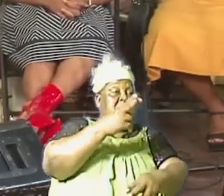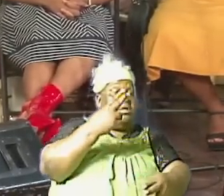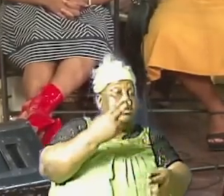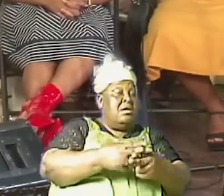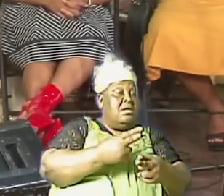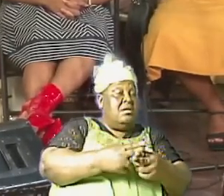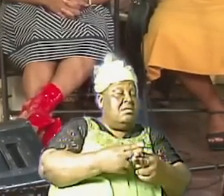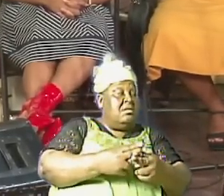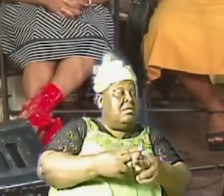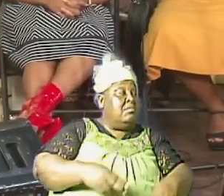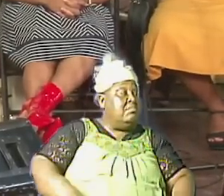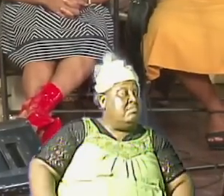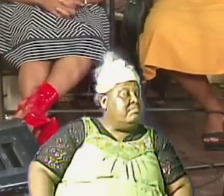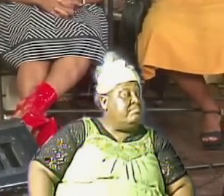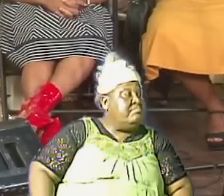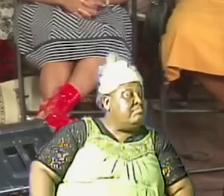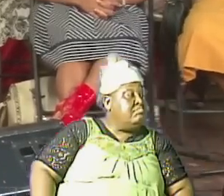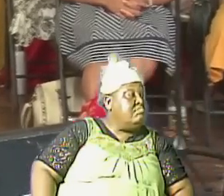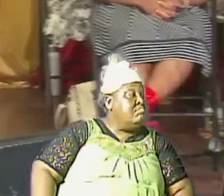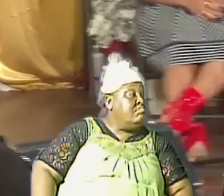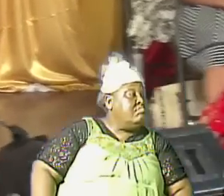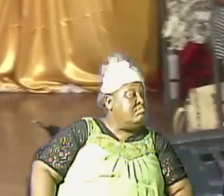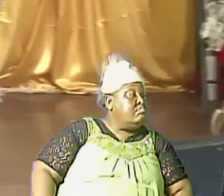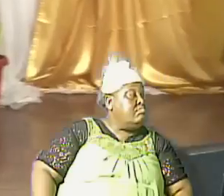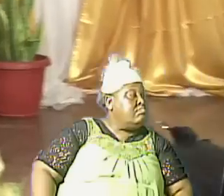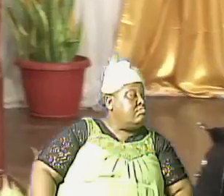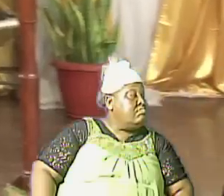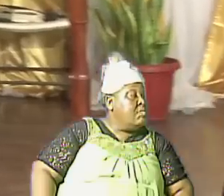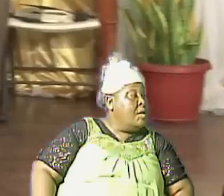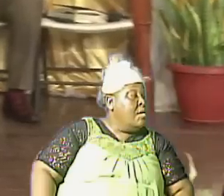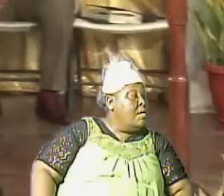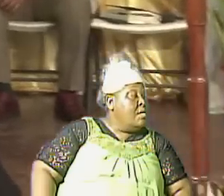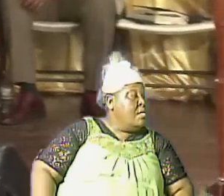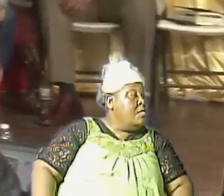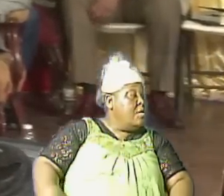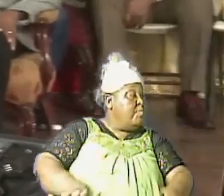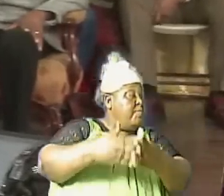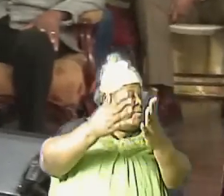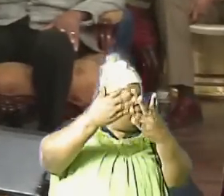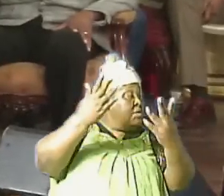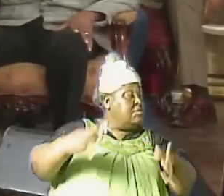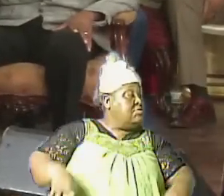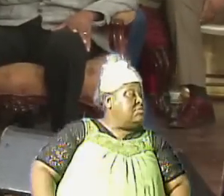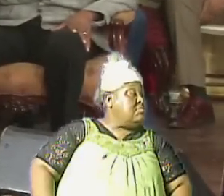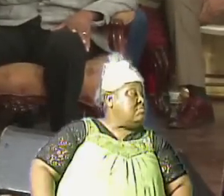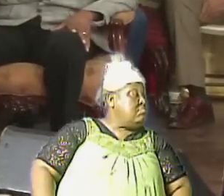was a cancer by that name. Sorry, I forgot I'm at faith, not praise.